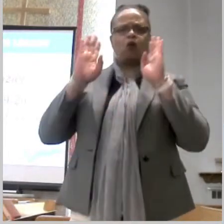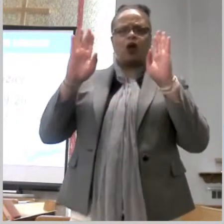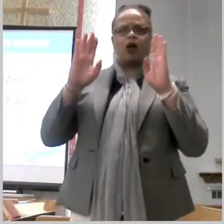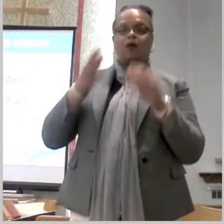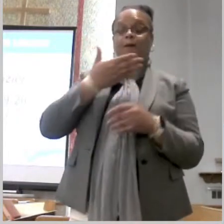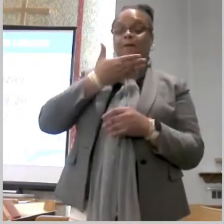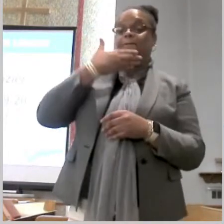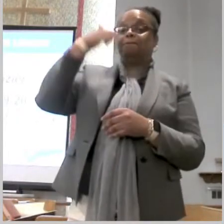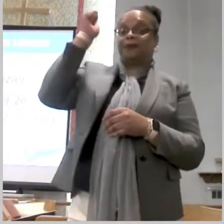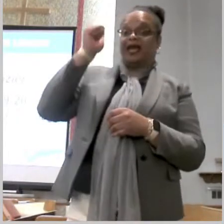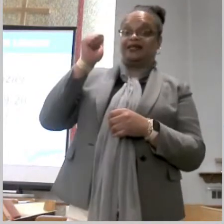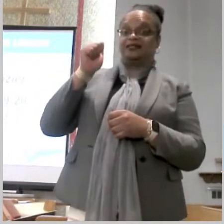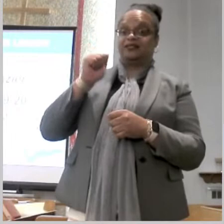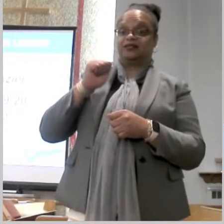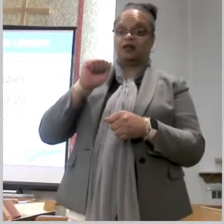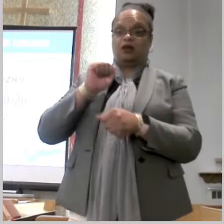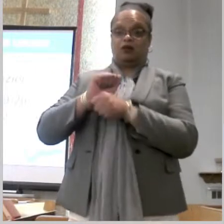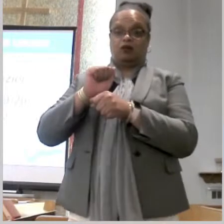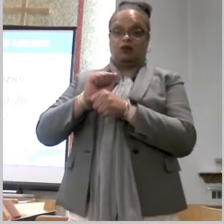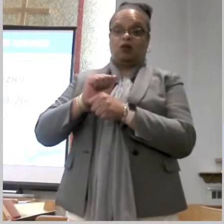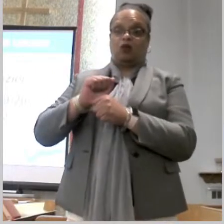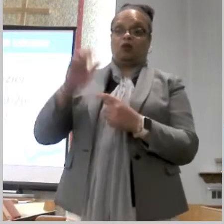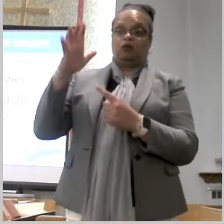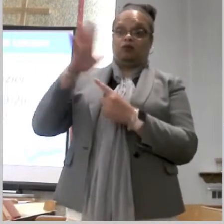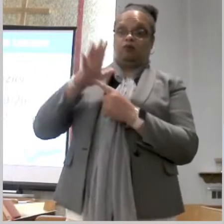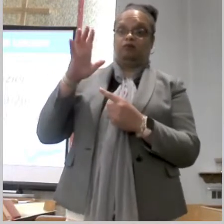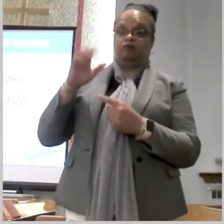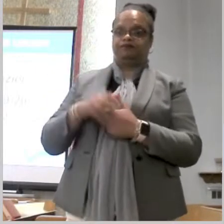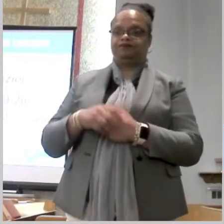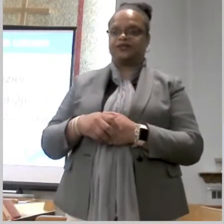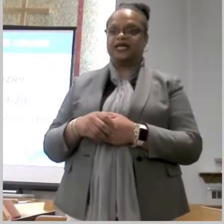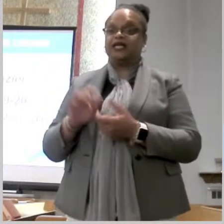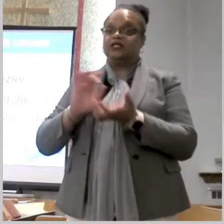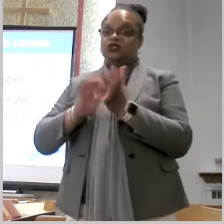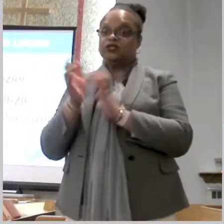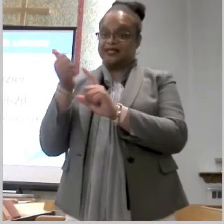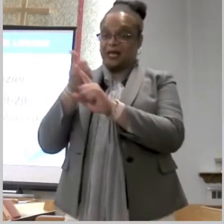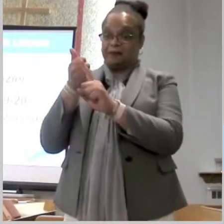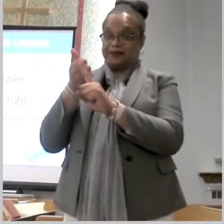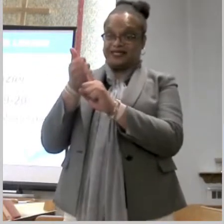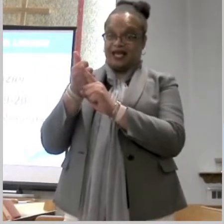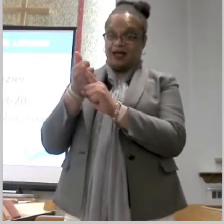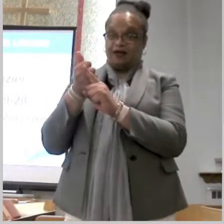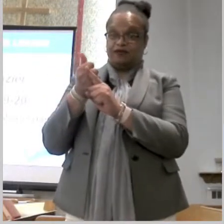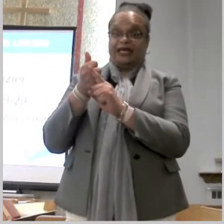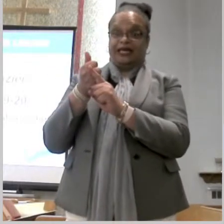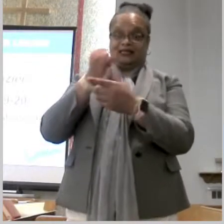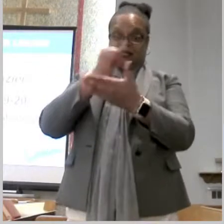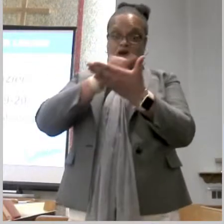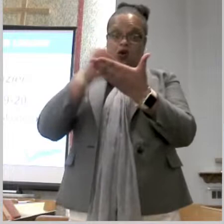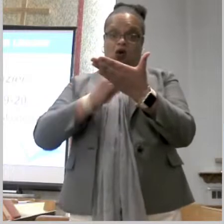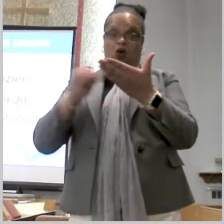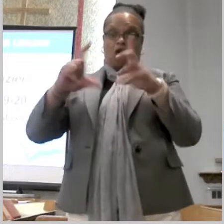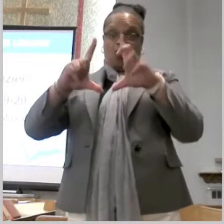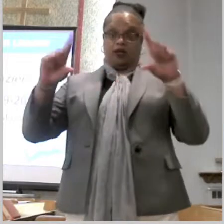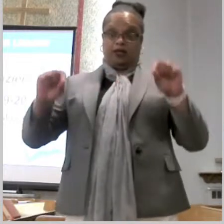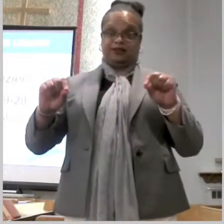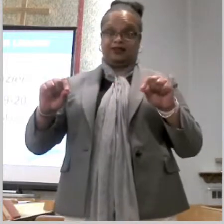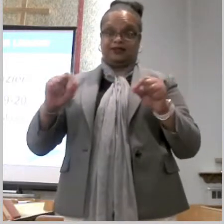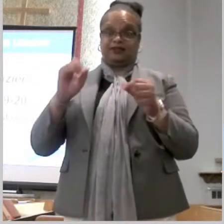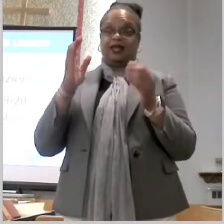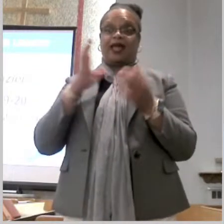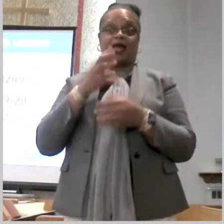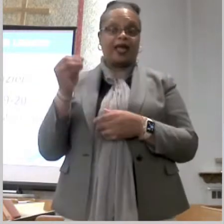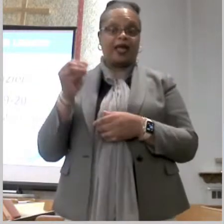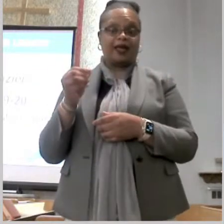scope of human comprehension in which Jesus himself is both the master artist and the masterpiece. Now, when we think of the